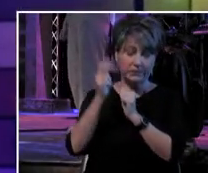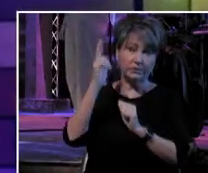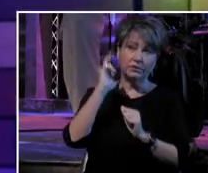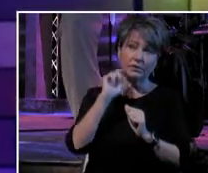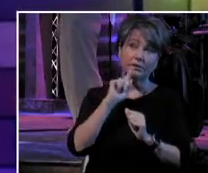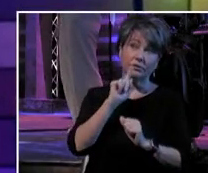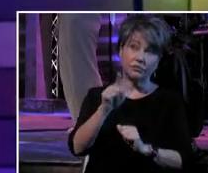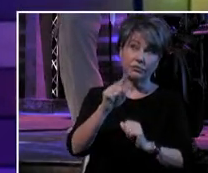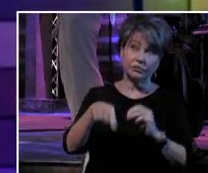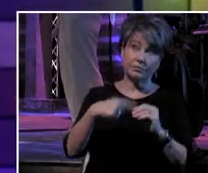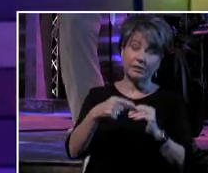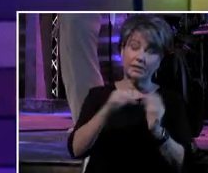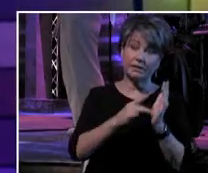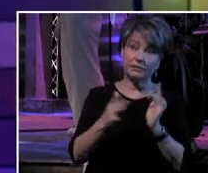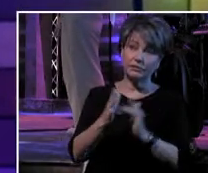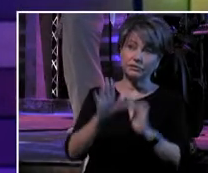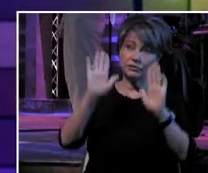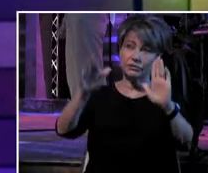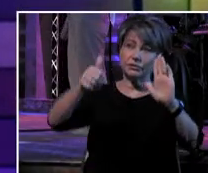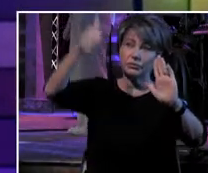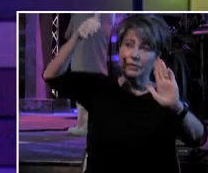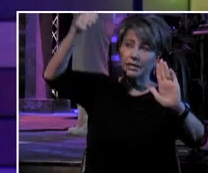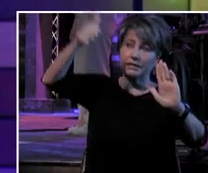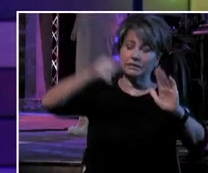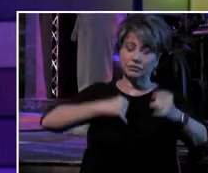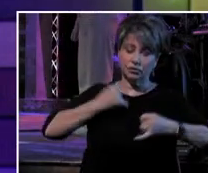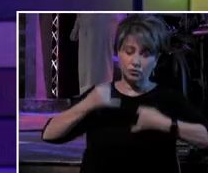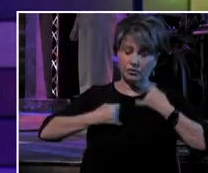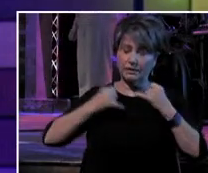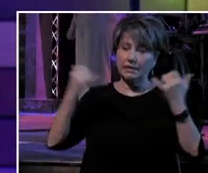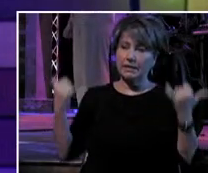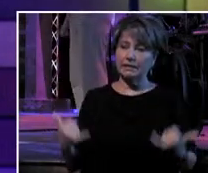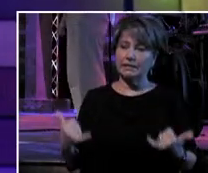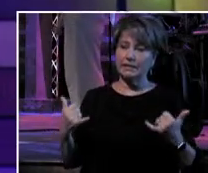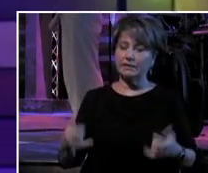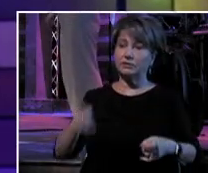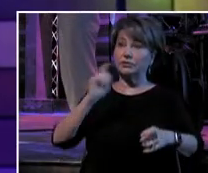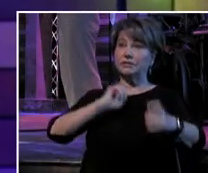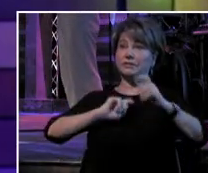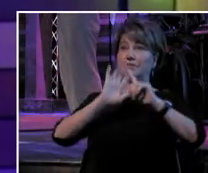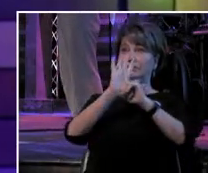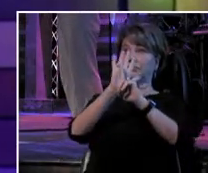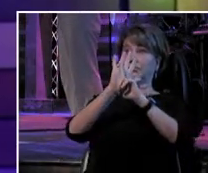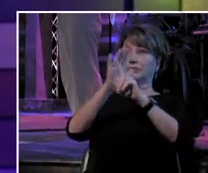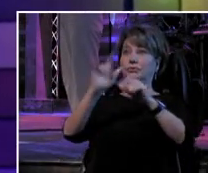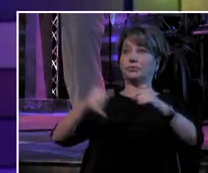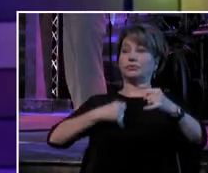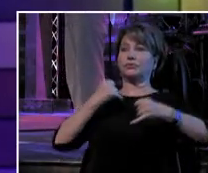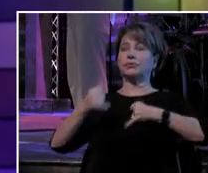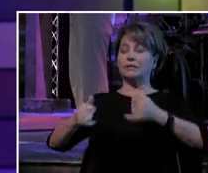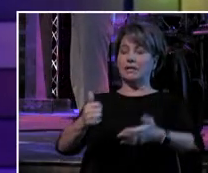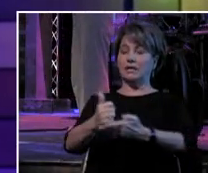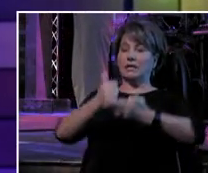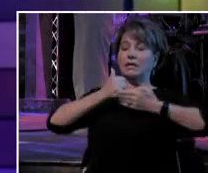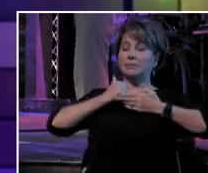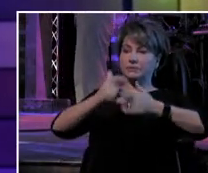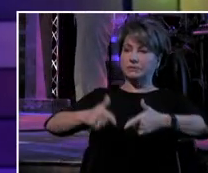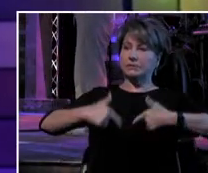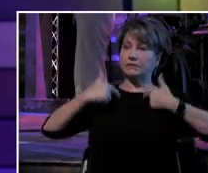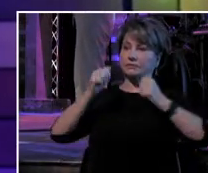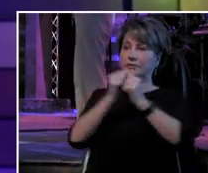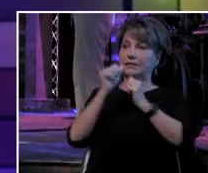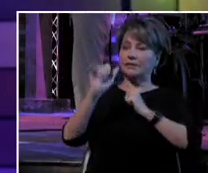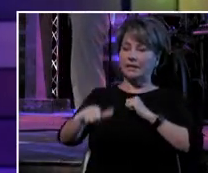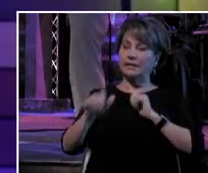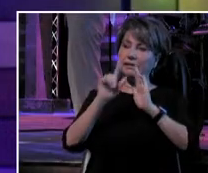truth about Jesus being our greatest joy. And now that you have given us your joy, help us to live with it. And in